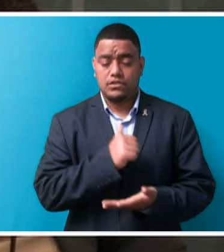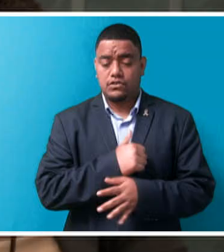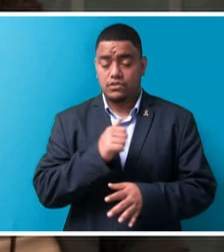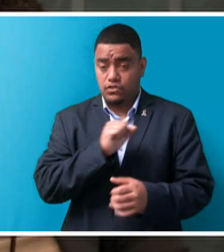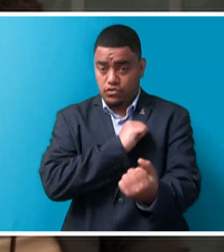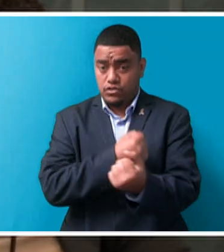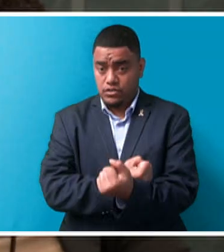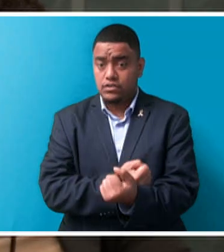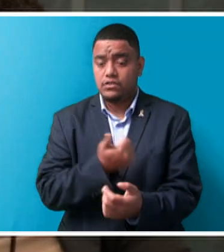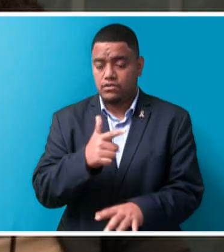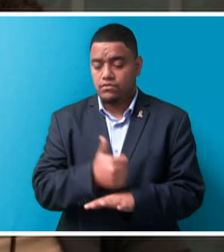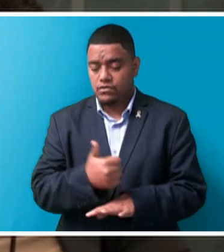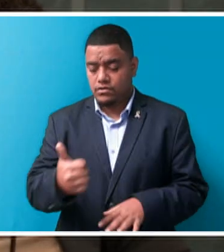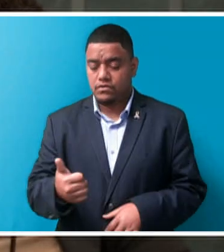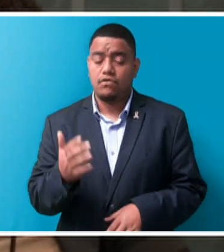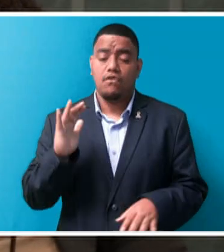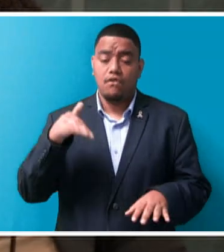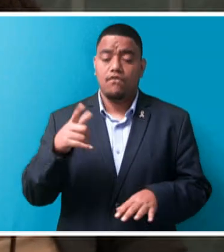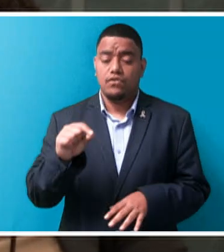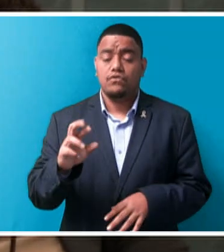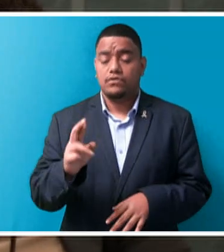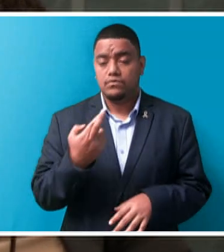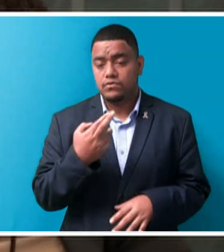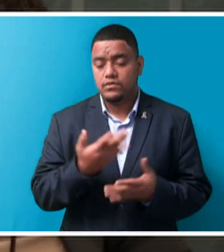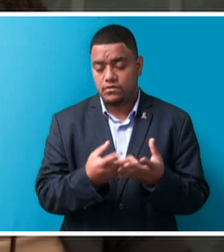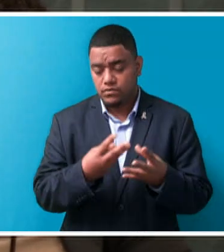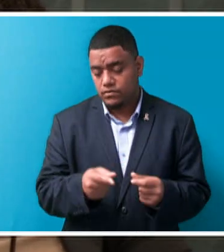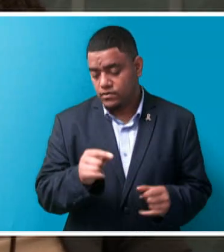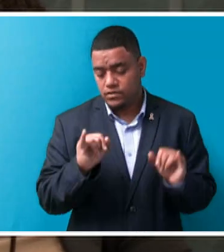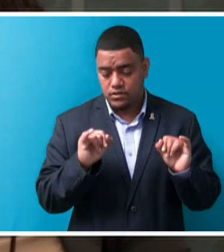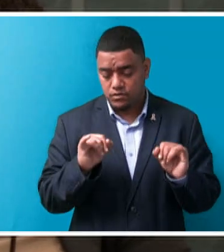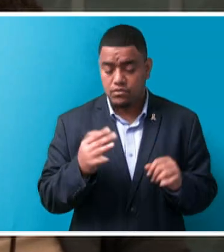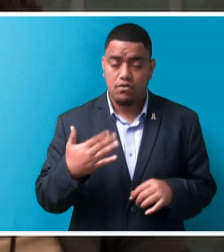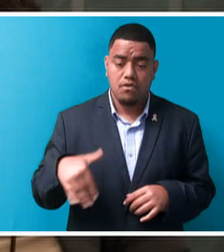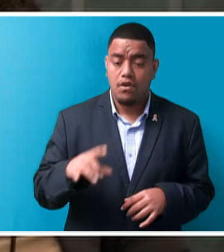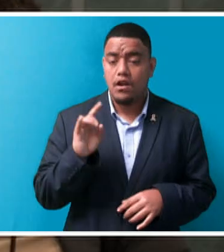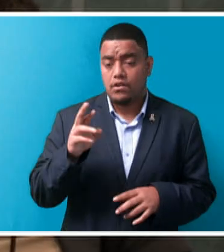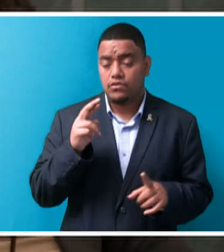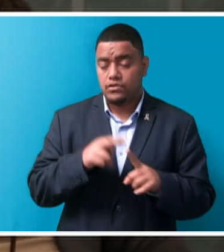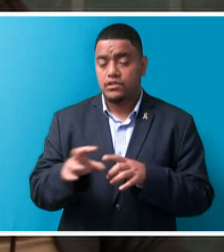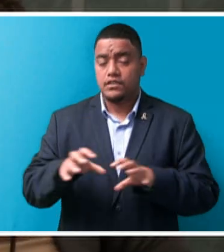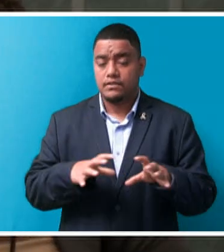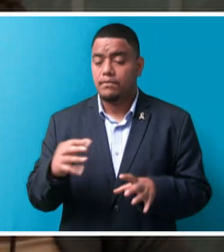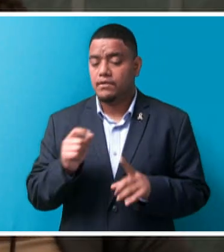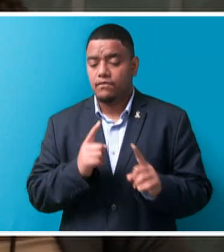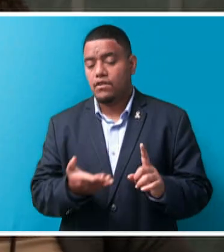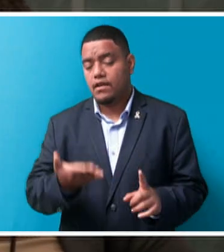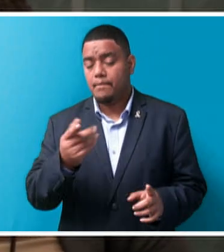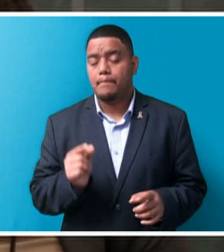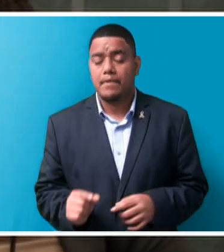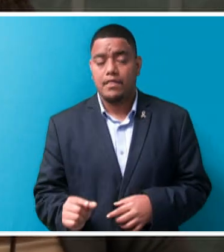coordination, and overdue vessel response procedures. All outreach activities must follow established approval